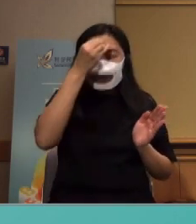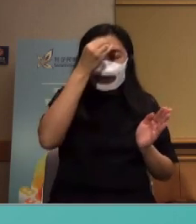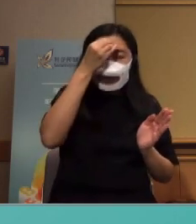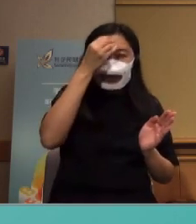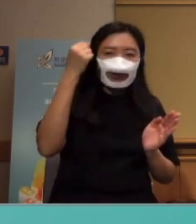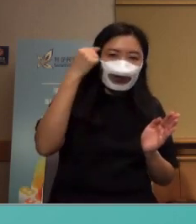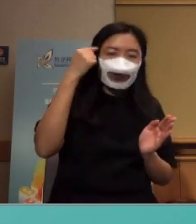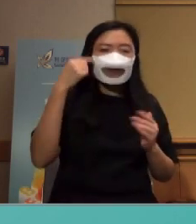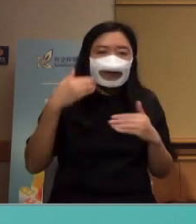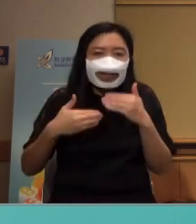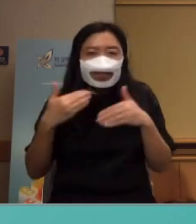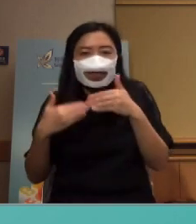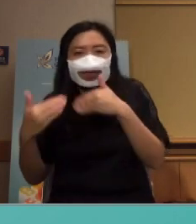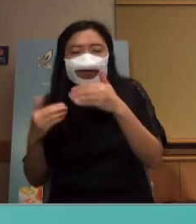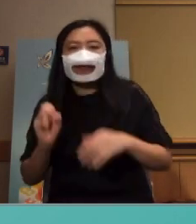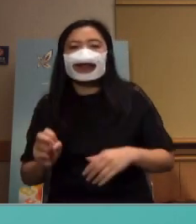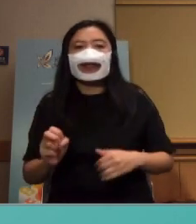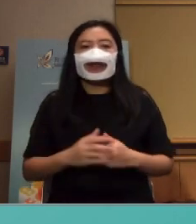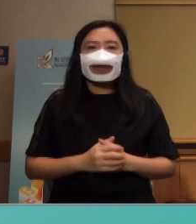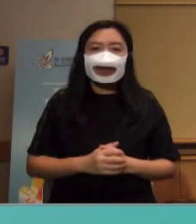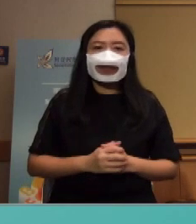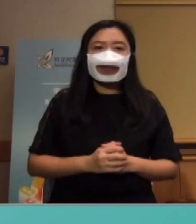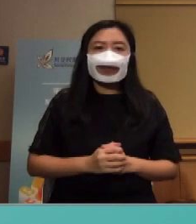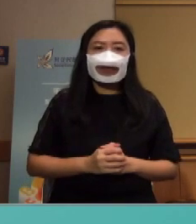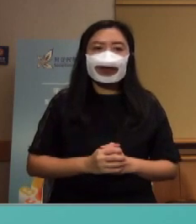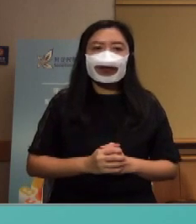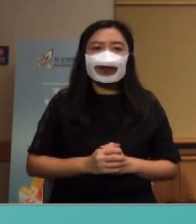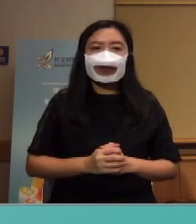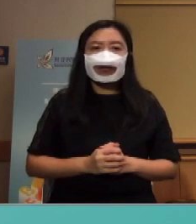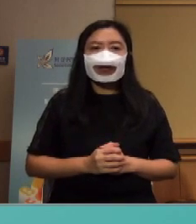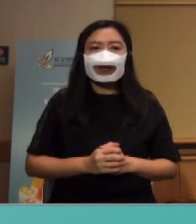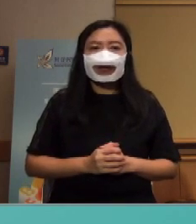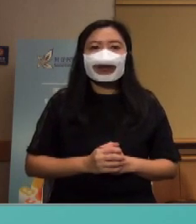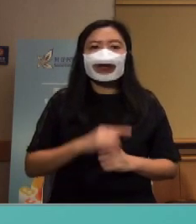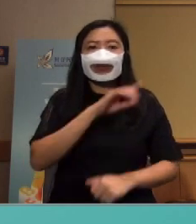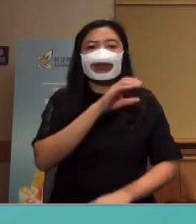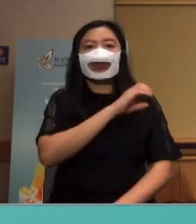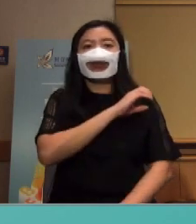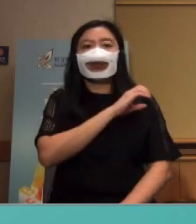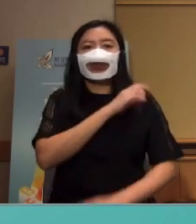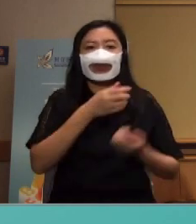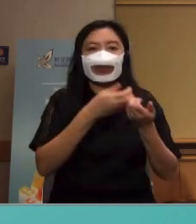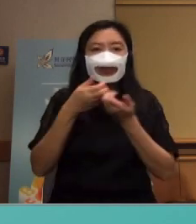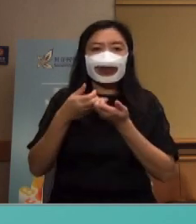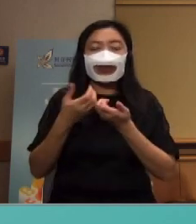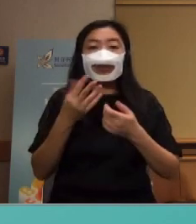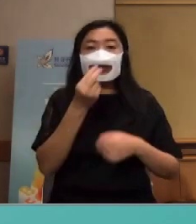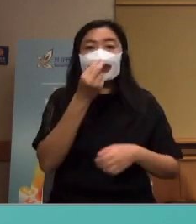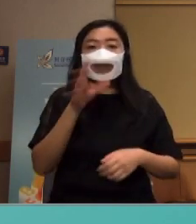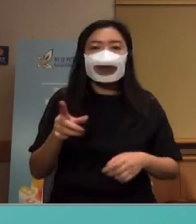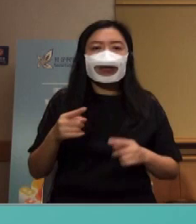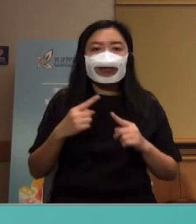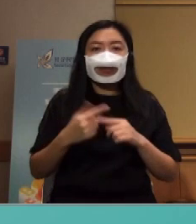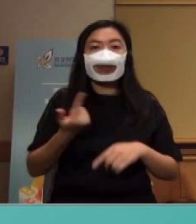we just have like 70-something members. Not many. So you should join us.